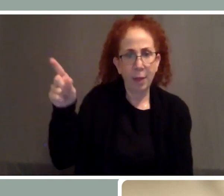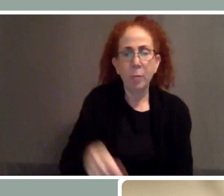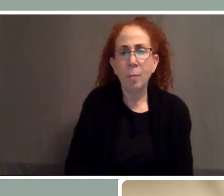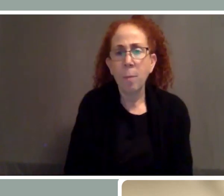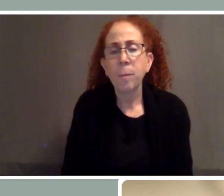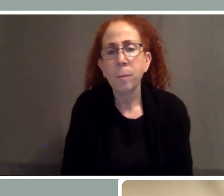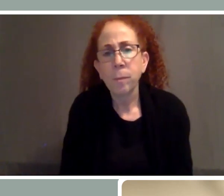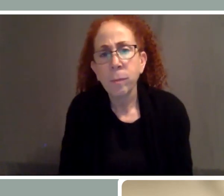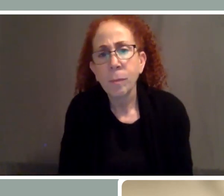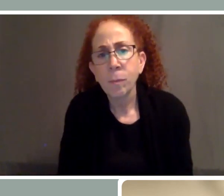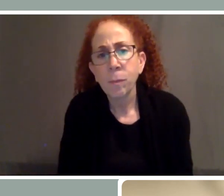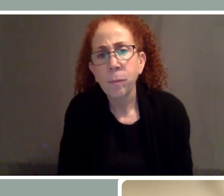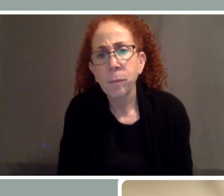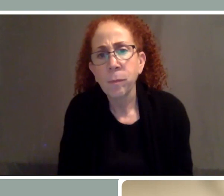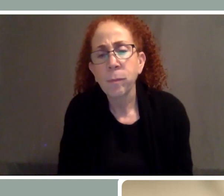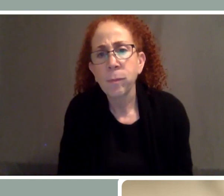this.